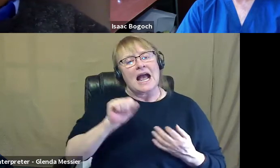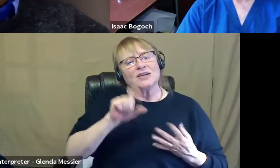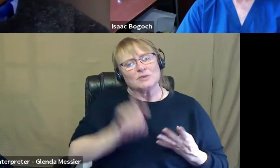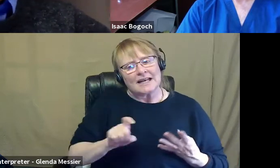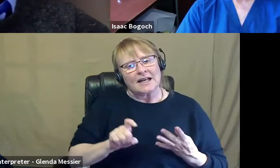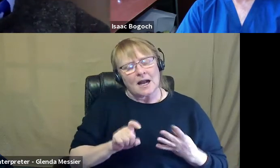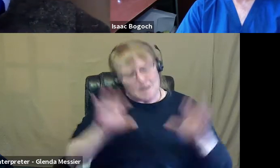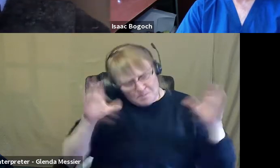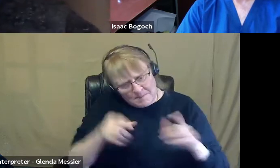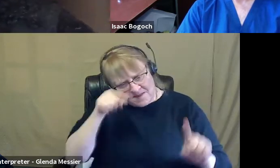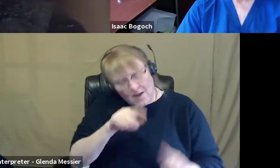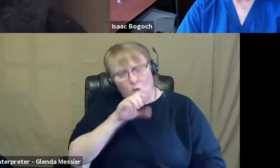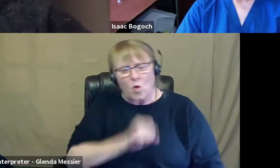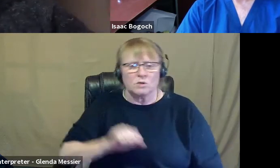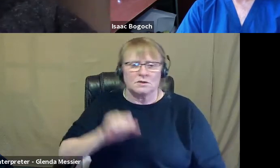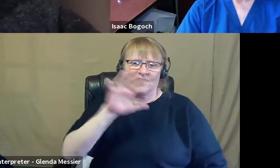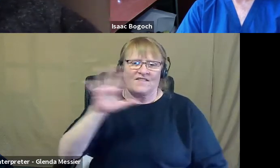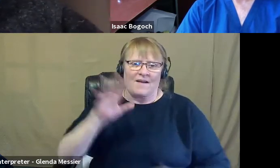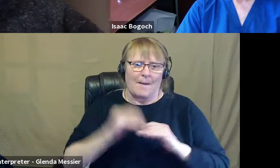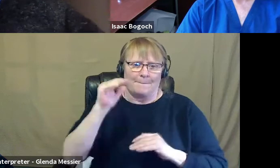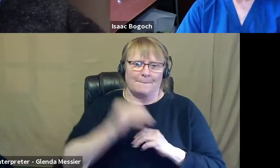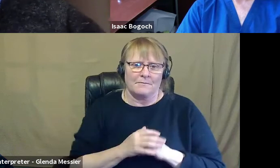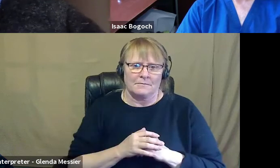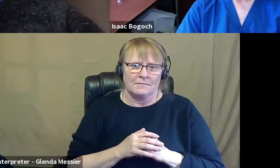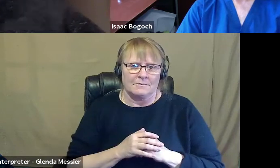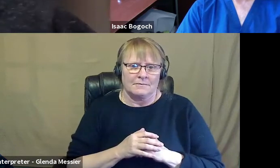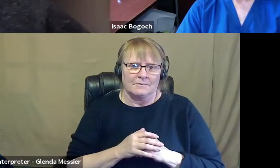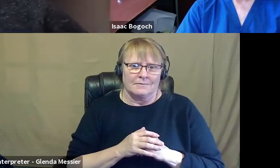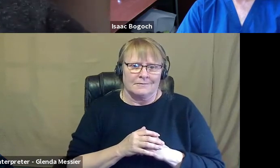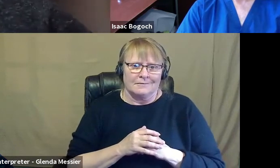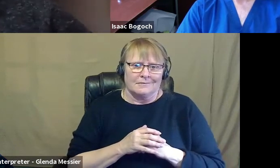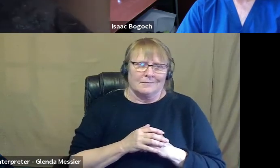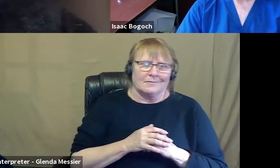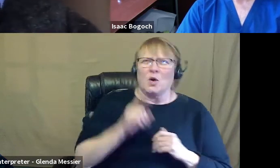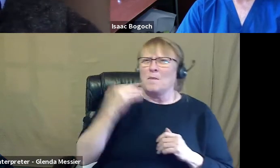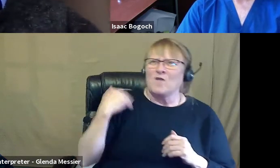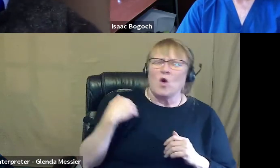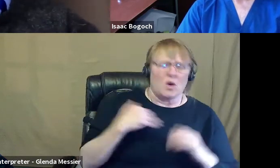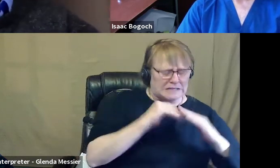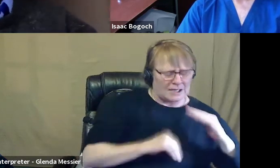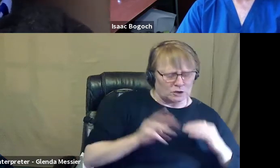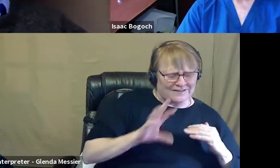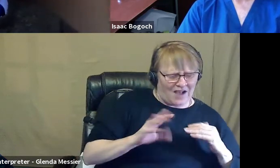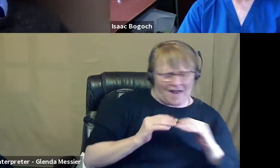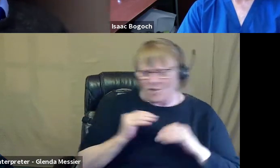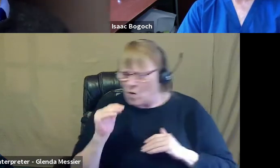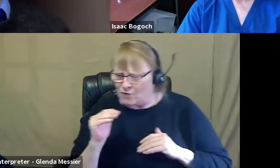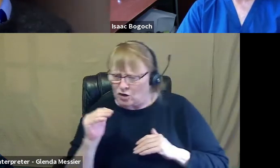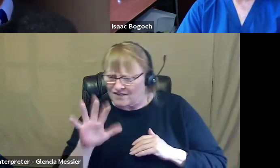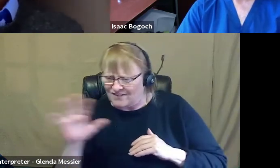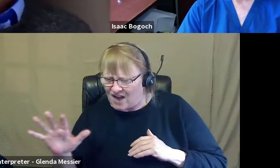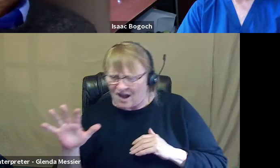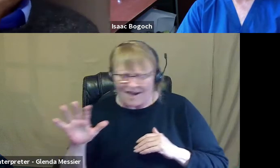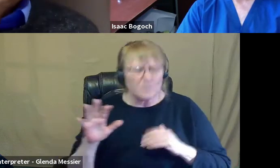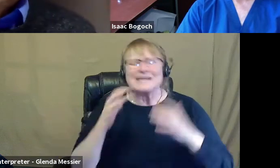55. Actually, initially, we decided to use it for people under 65, then over 55. And you've heard, of course, in Ontario this